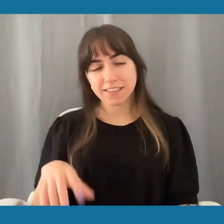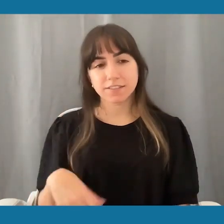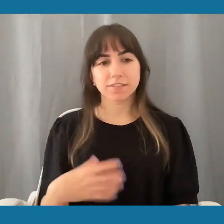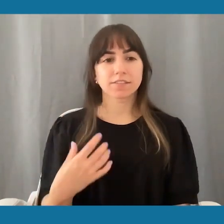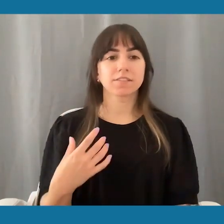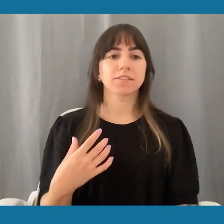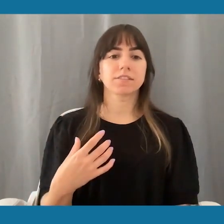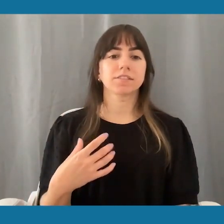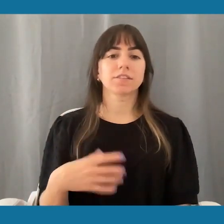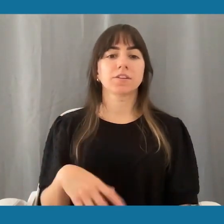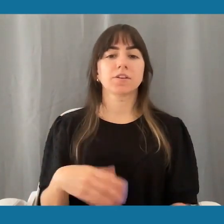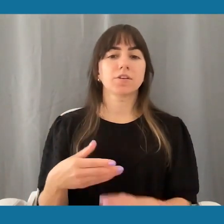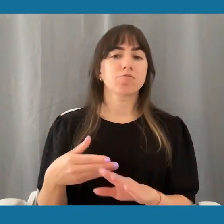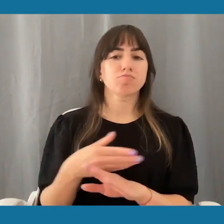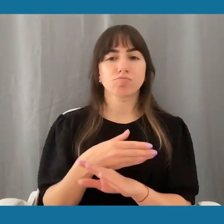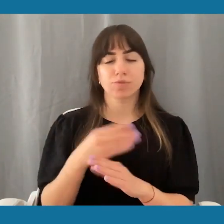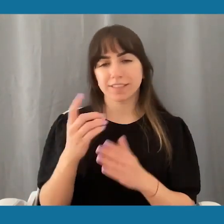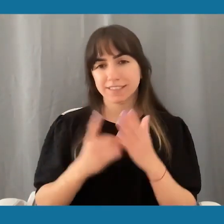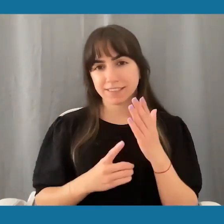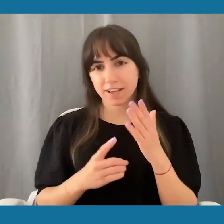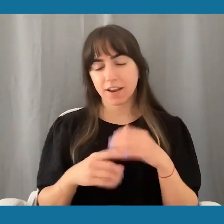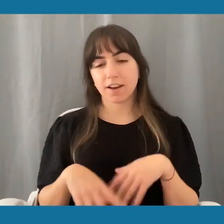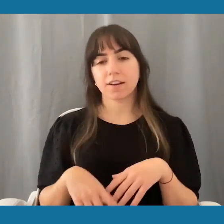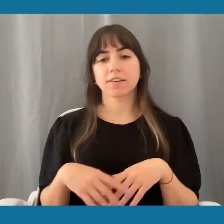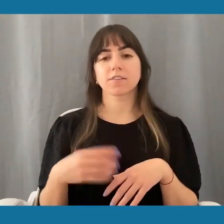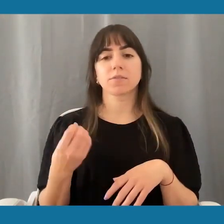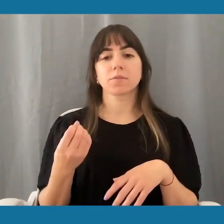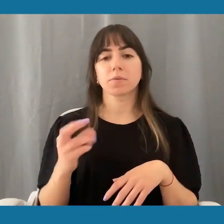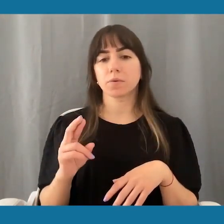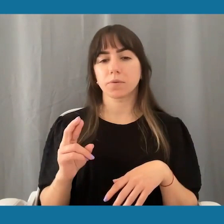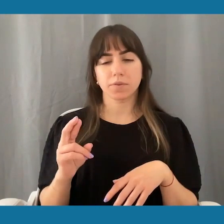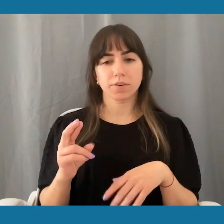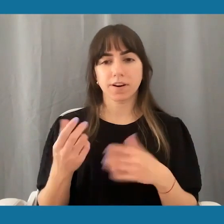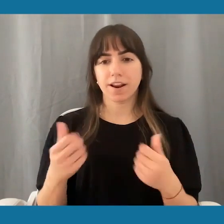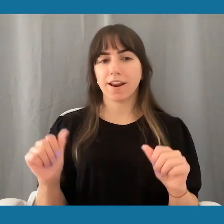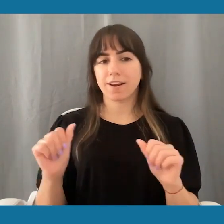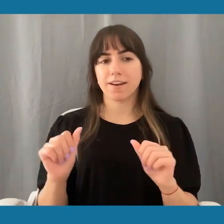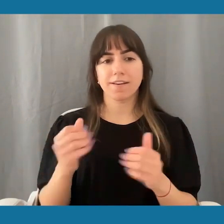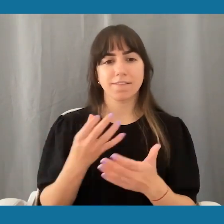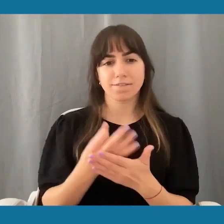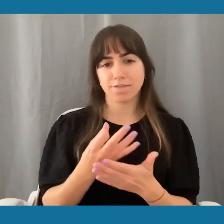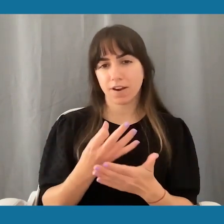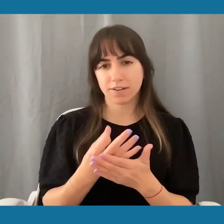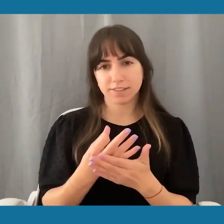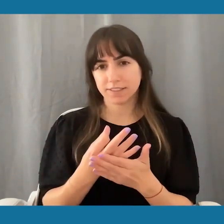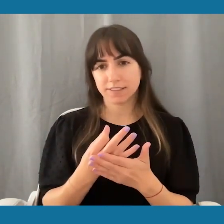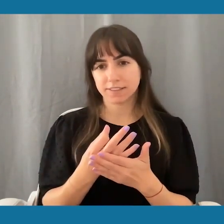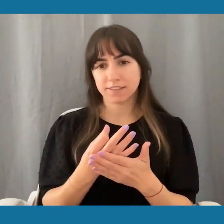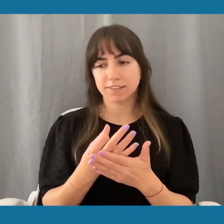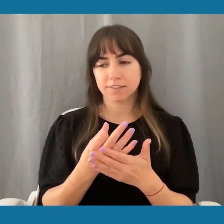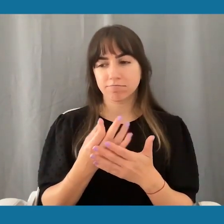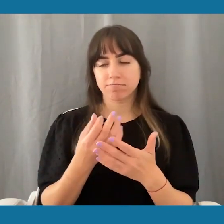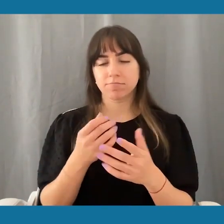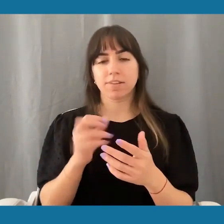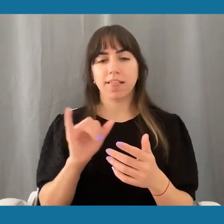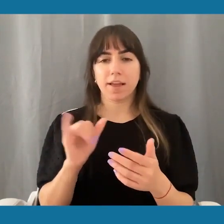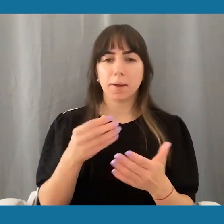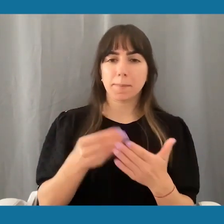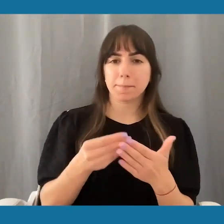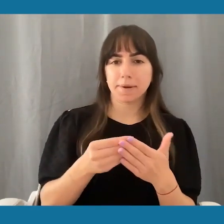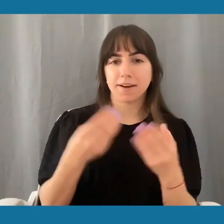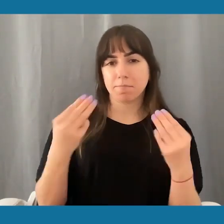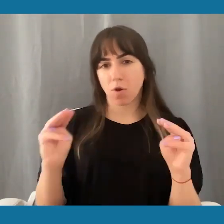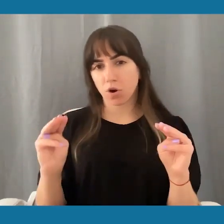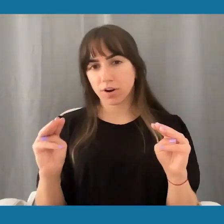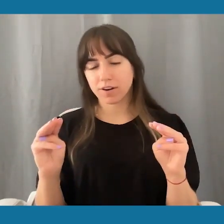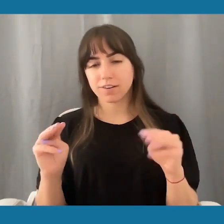portfolio options, such as our money market fund, which is kind of like the state of Florida's money market fund. We have Vanguard options, it's a US